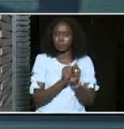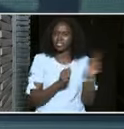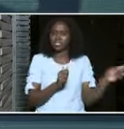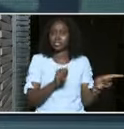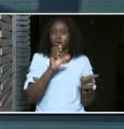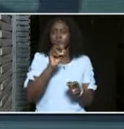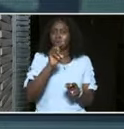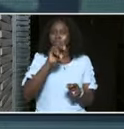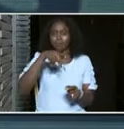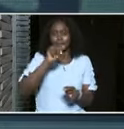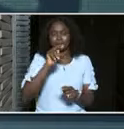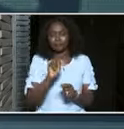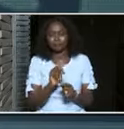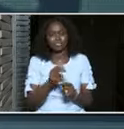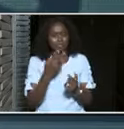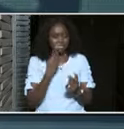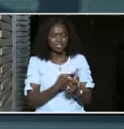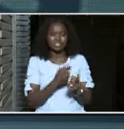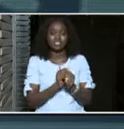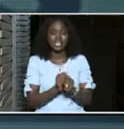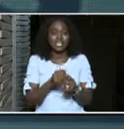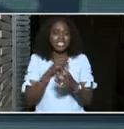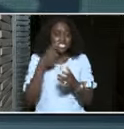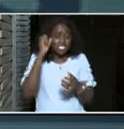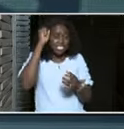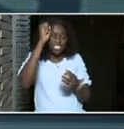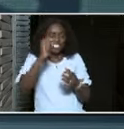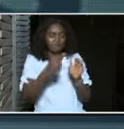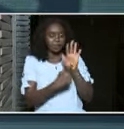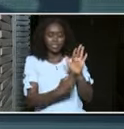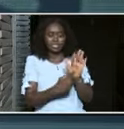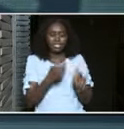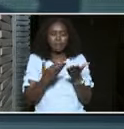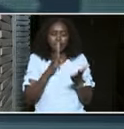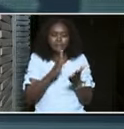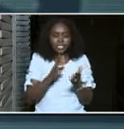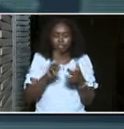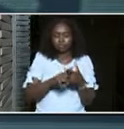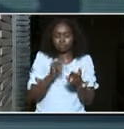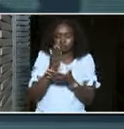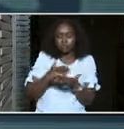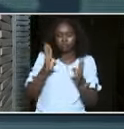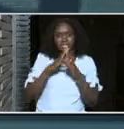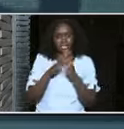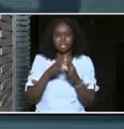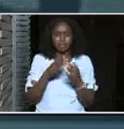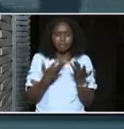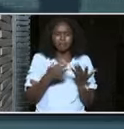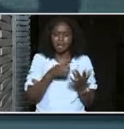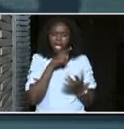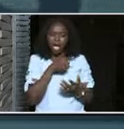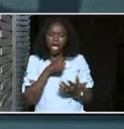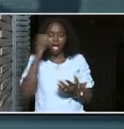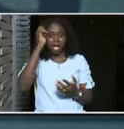to some major cities, but that is not where all the numbers come from. So there may be a lot more work, and there's still